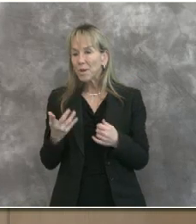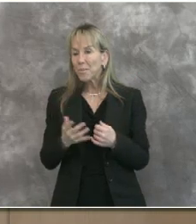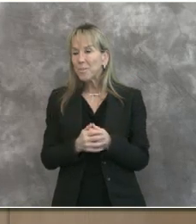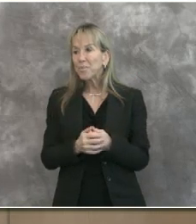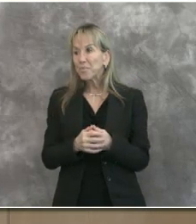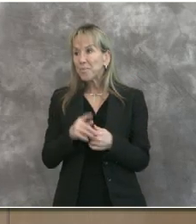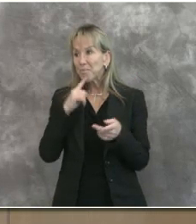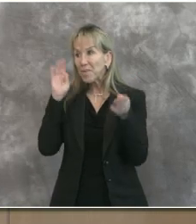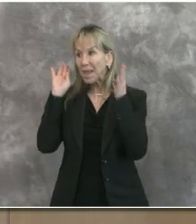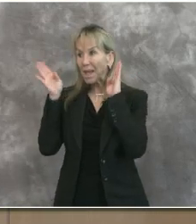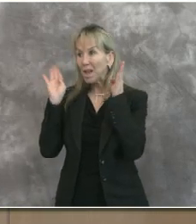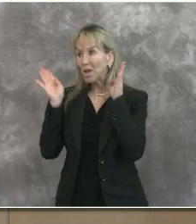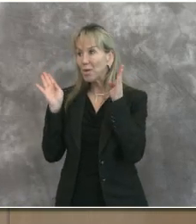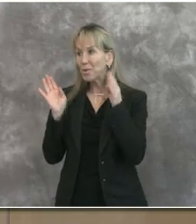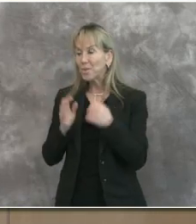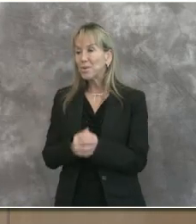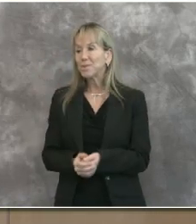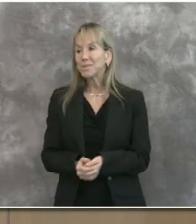Hello?